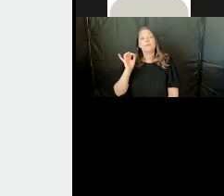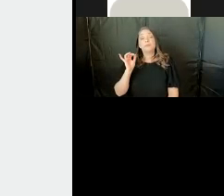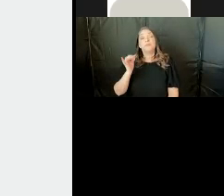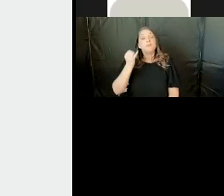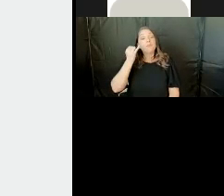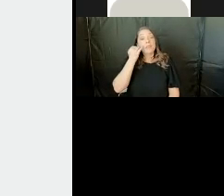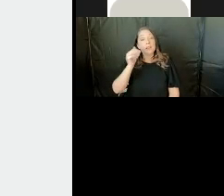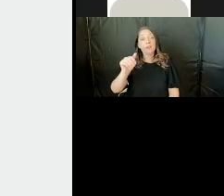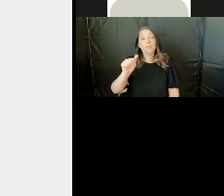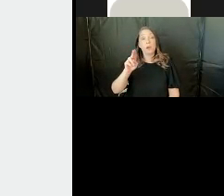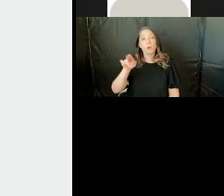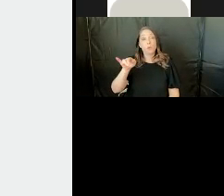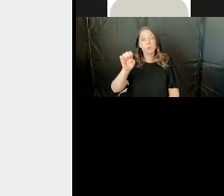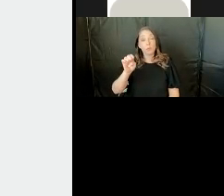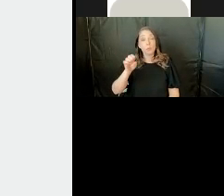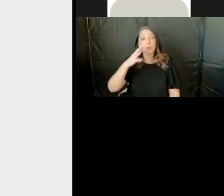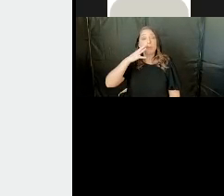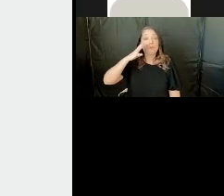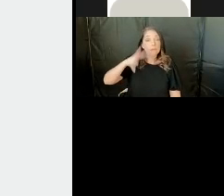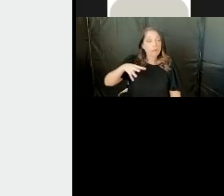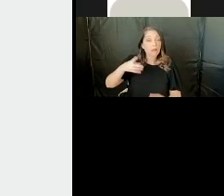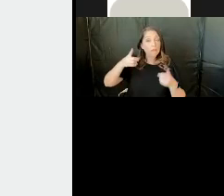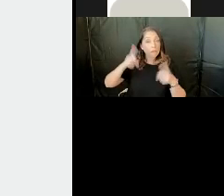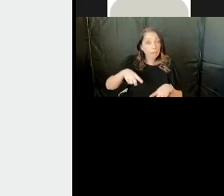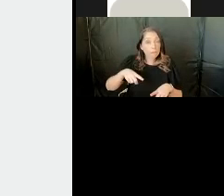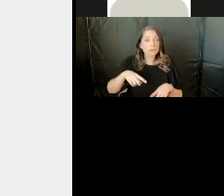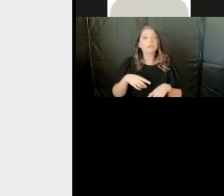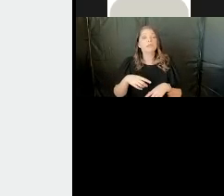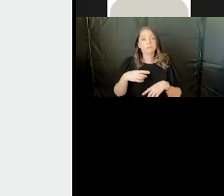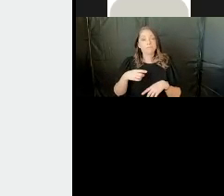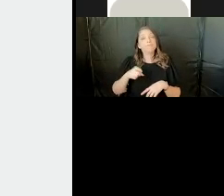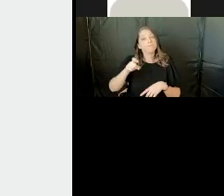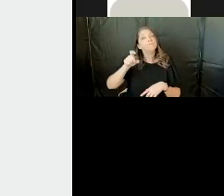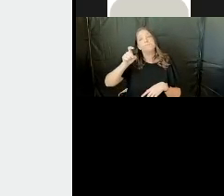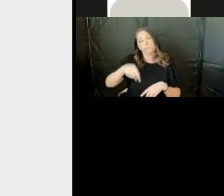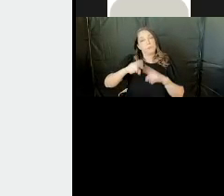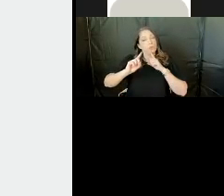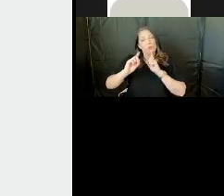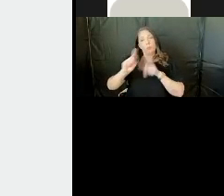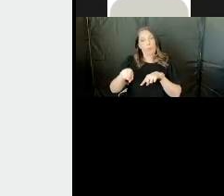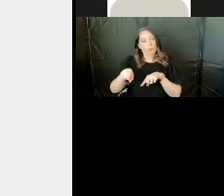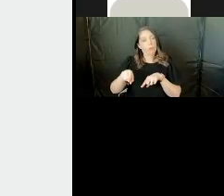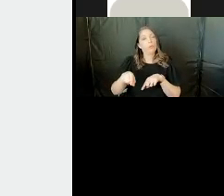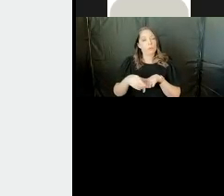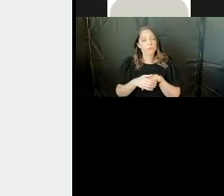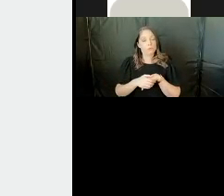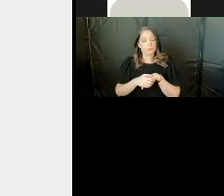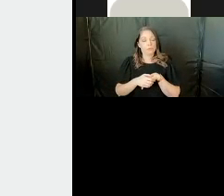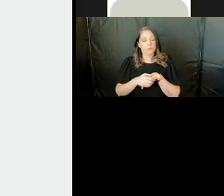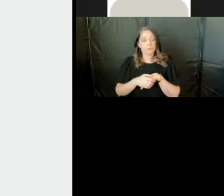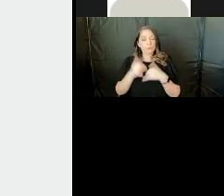If abuse and neglect take place, it needs to be reported. So now I